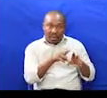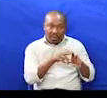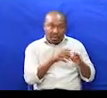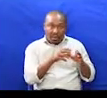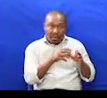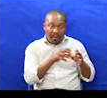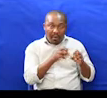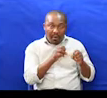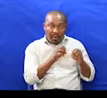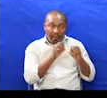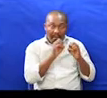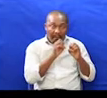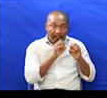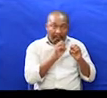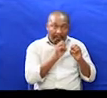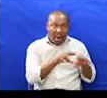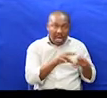what? Can be